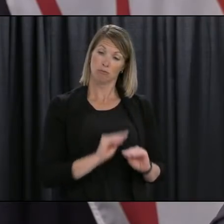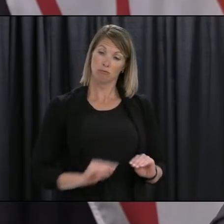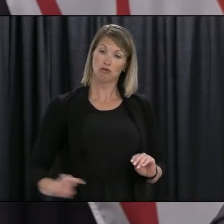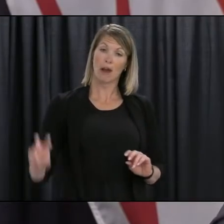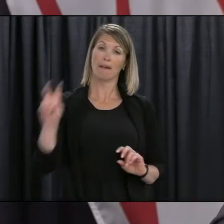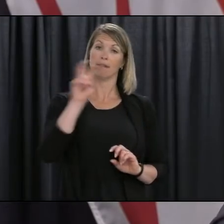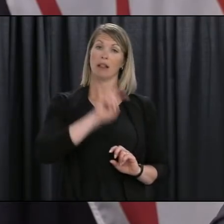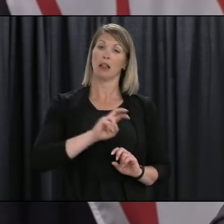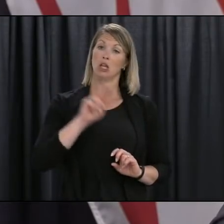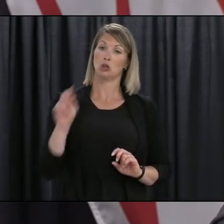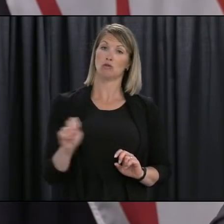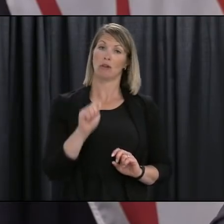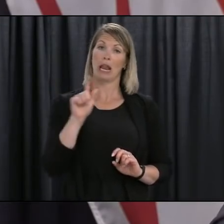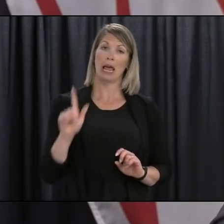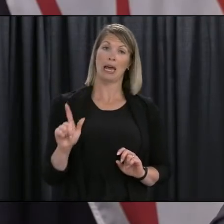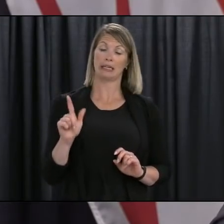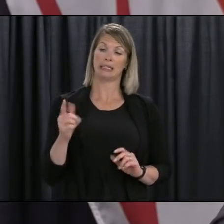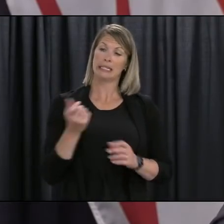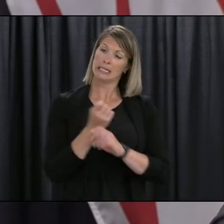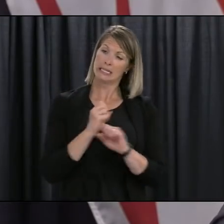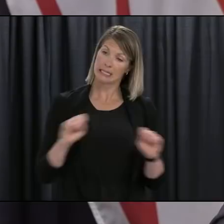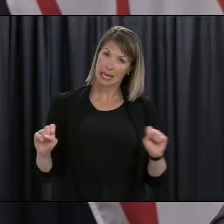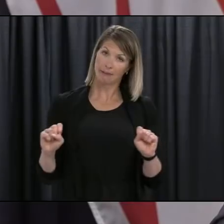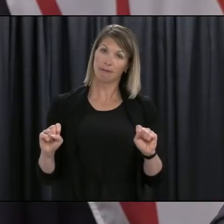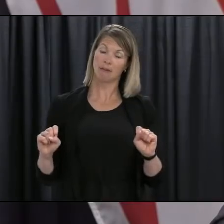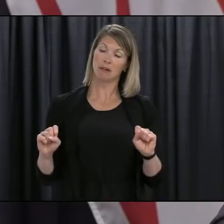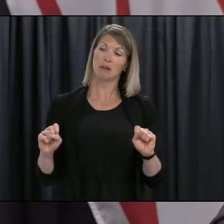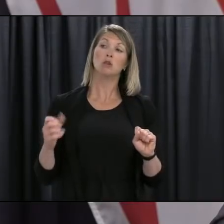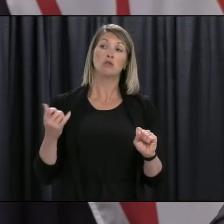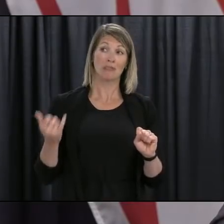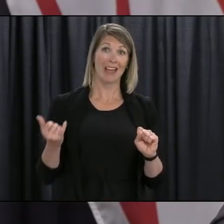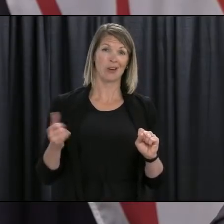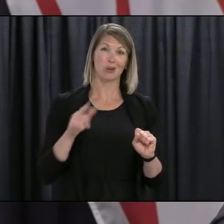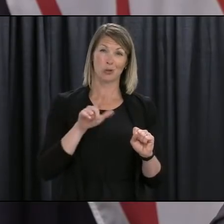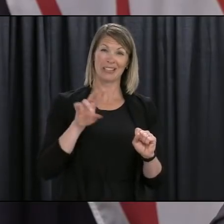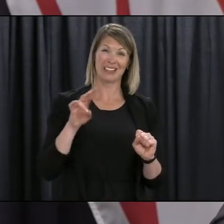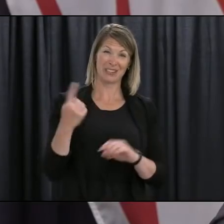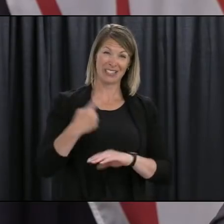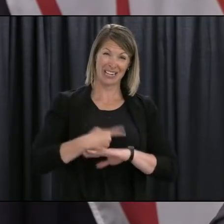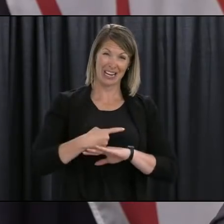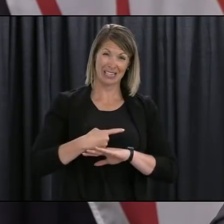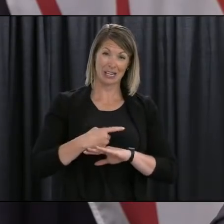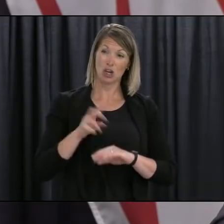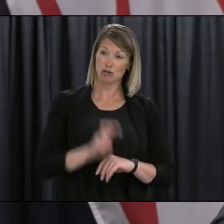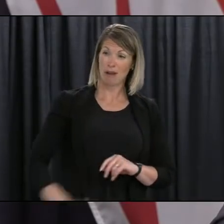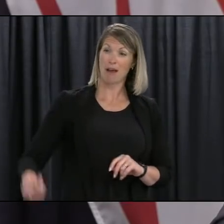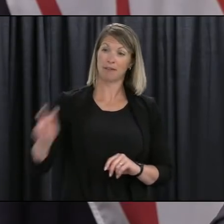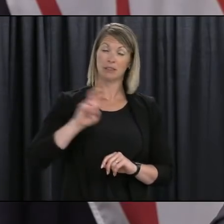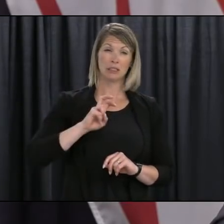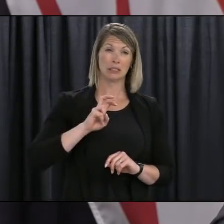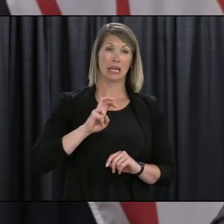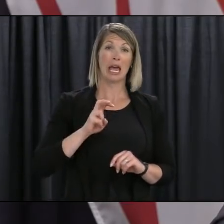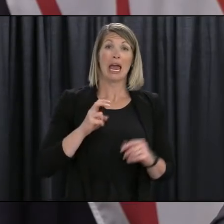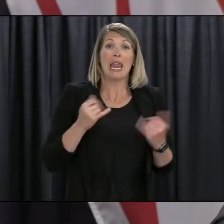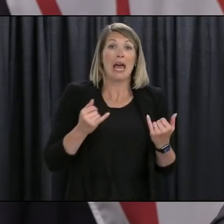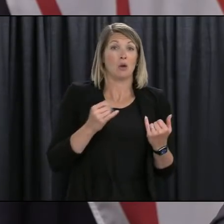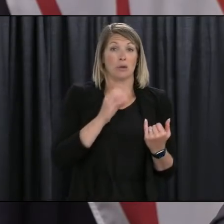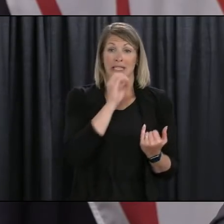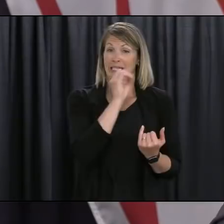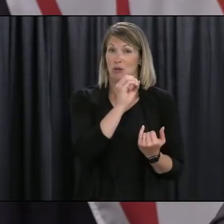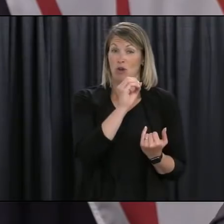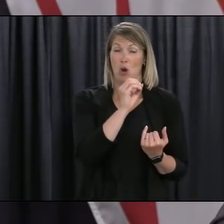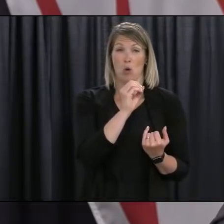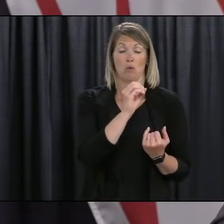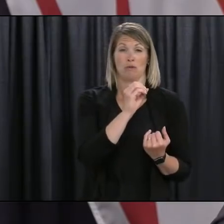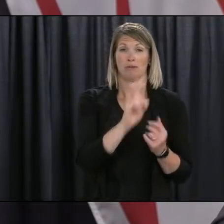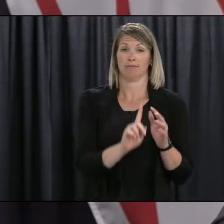had 27 days of no positive cases. Now we're at a stage where there's no active cases within Newfoundland and Labrador, and we're